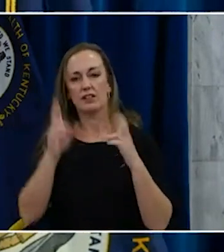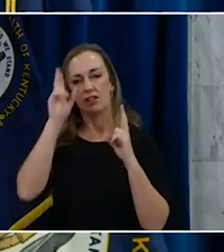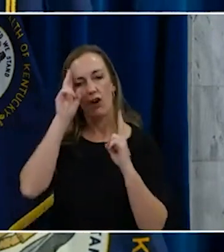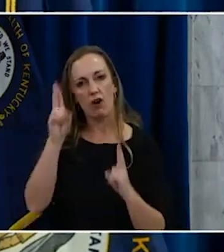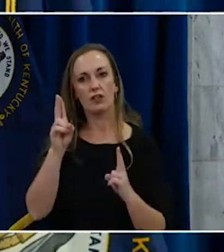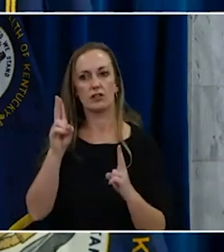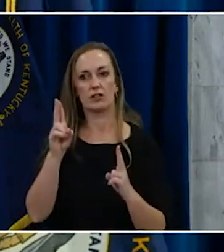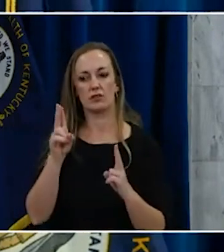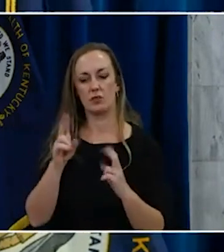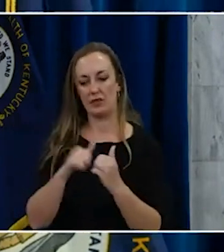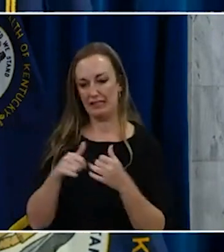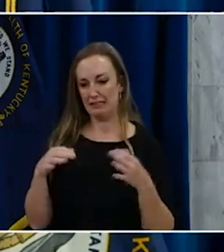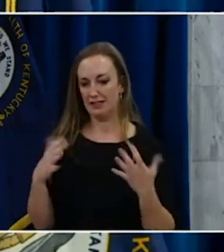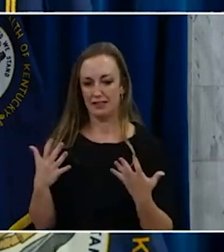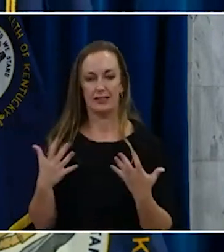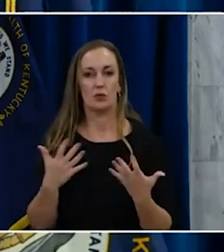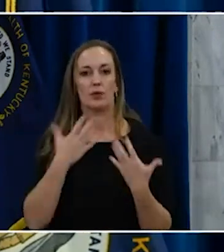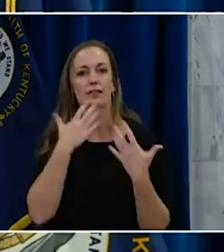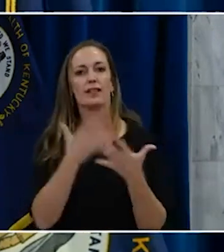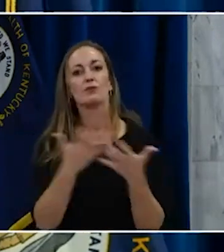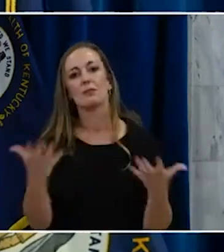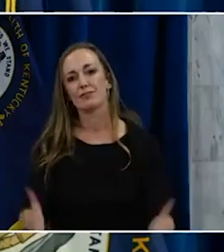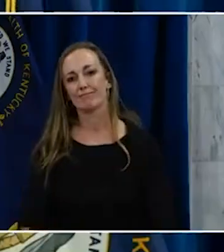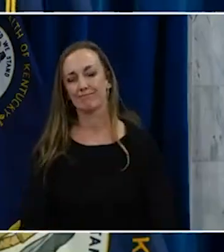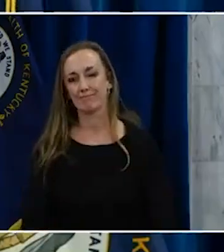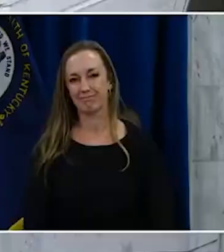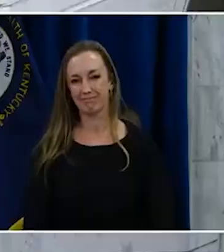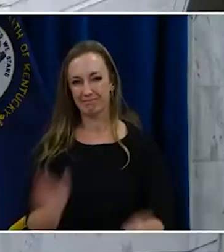honored with this, so thank you all so very much.